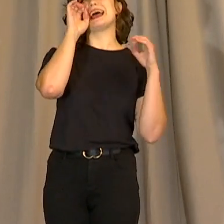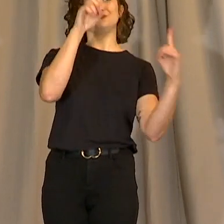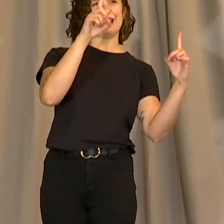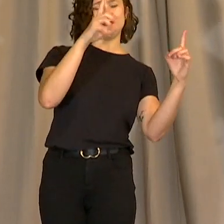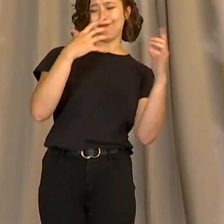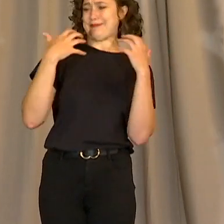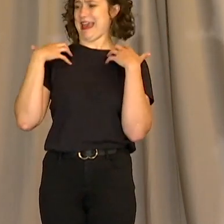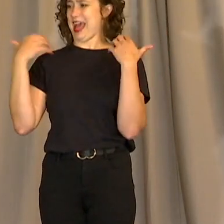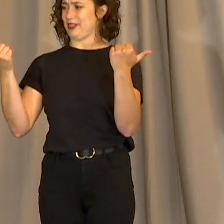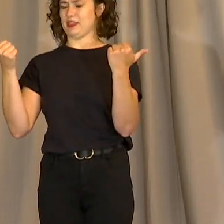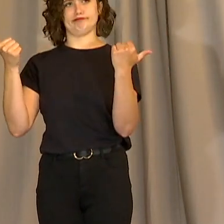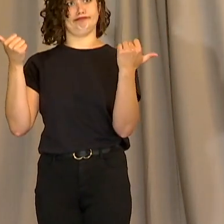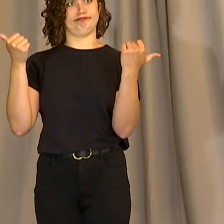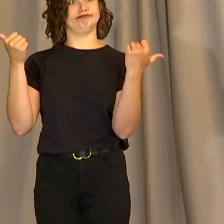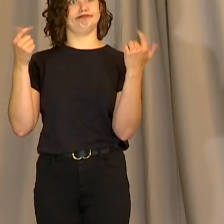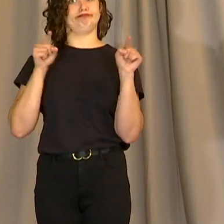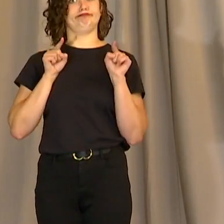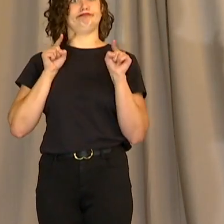hand in hand.